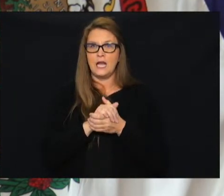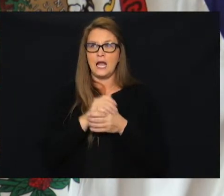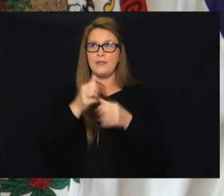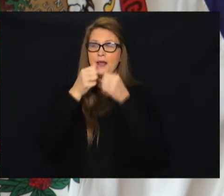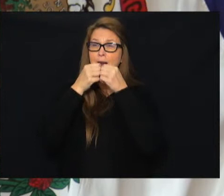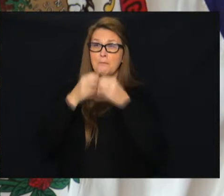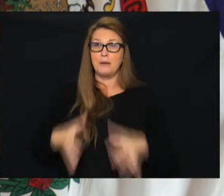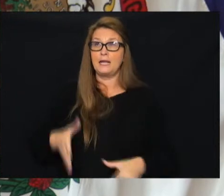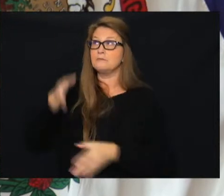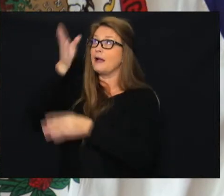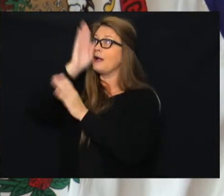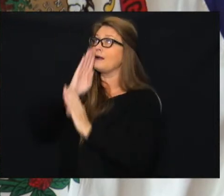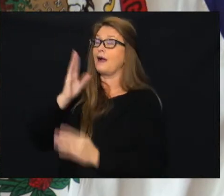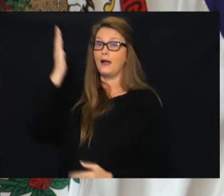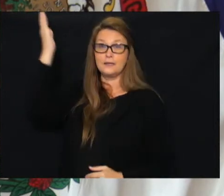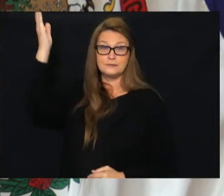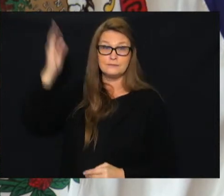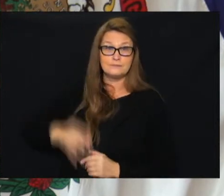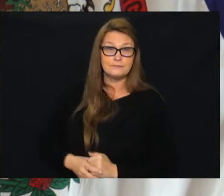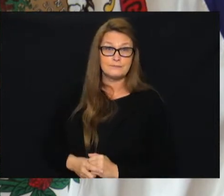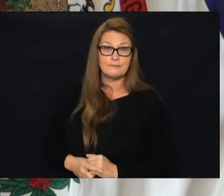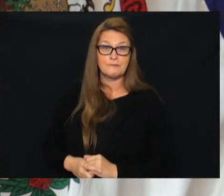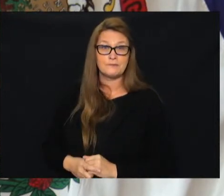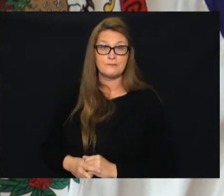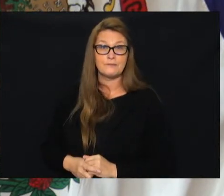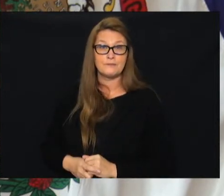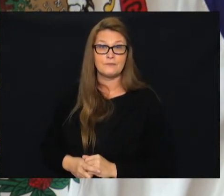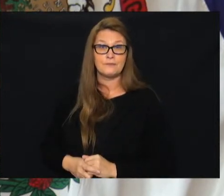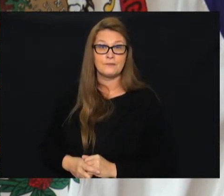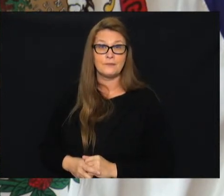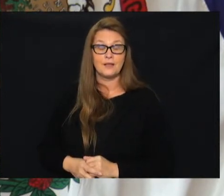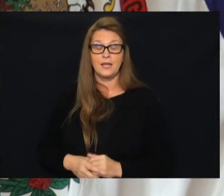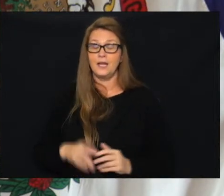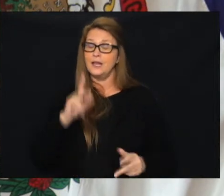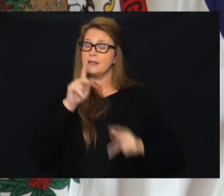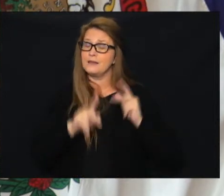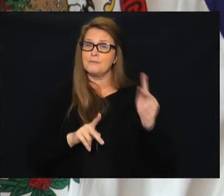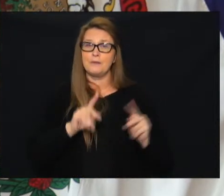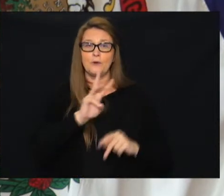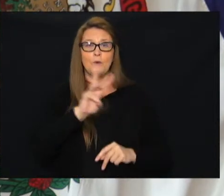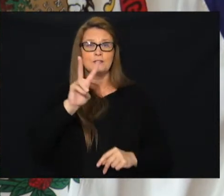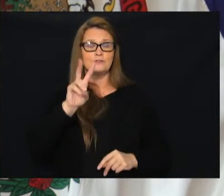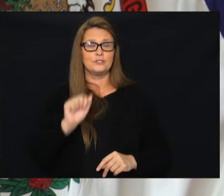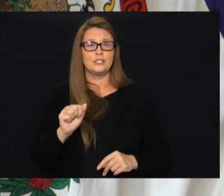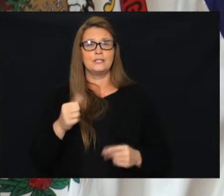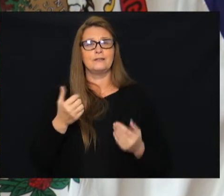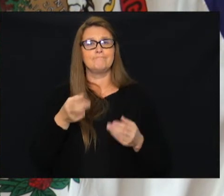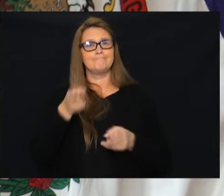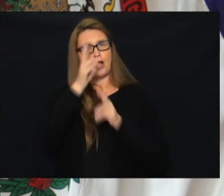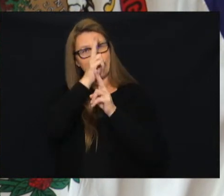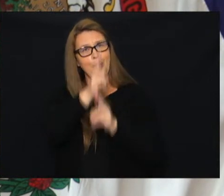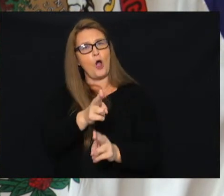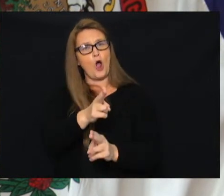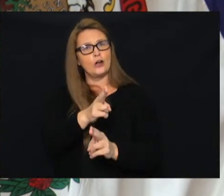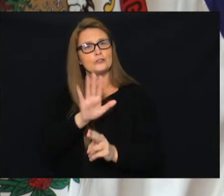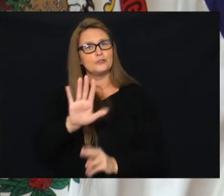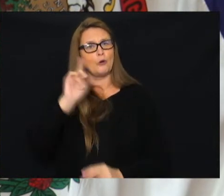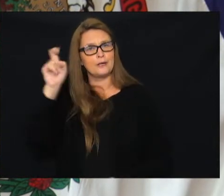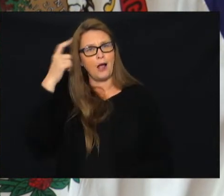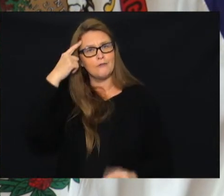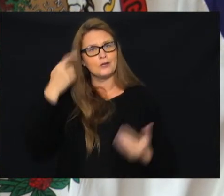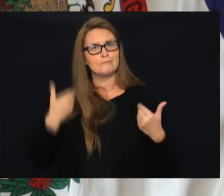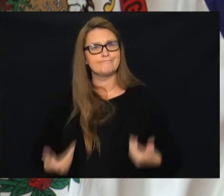above. And I've been honored by the great people of West Virginia to be your governor. I'm going to continue to tell you the